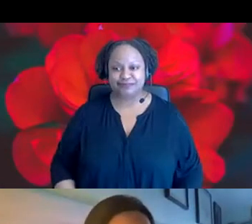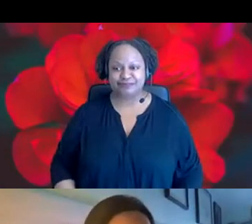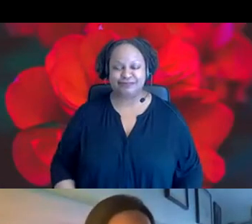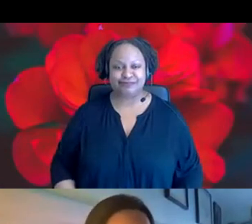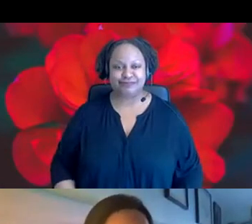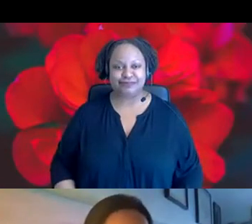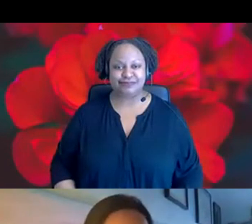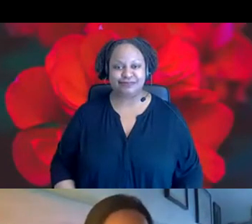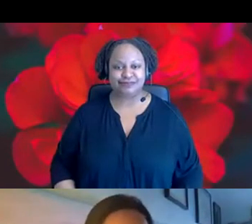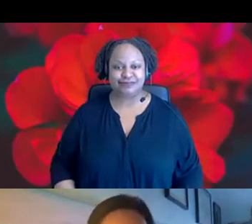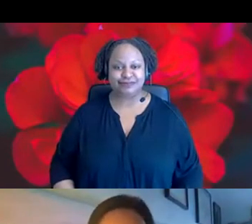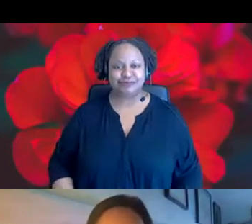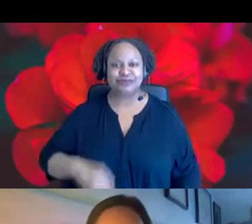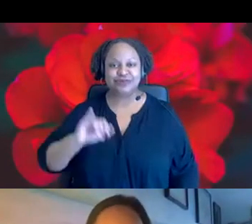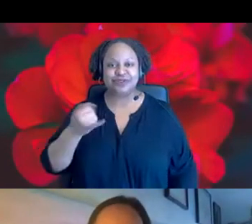I mean,